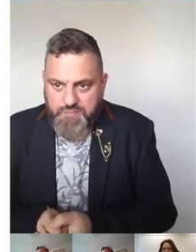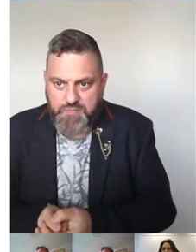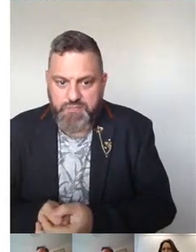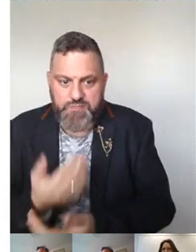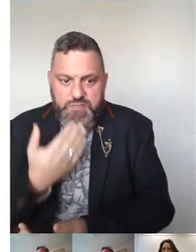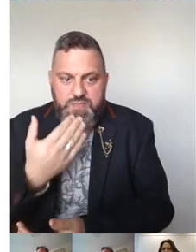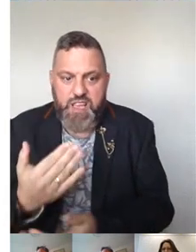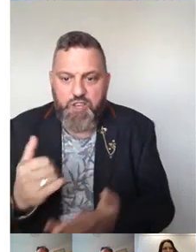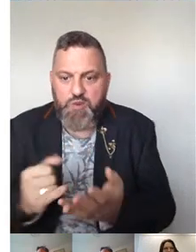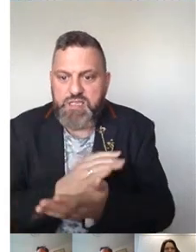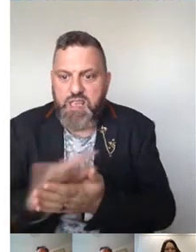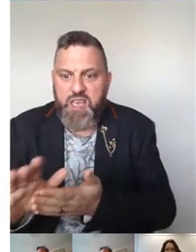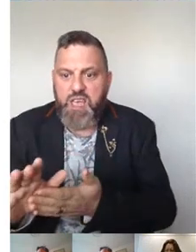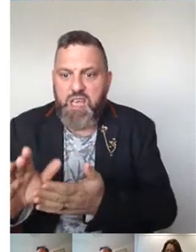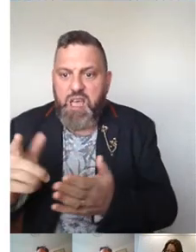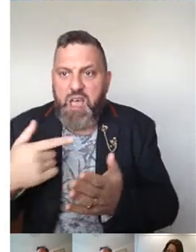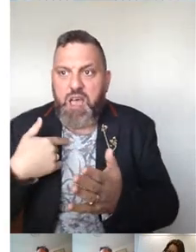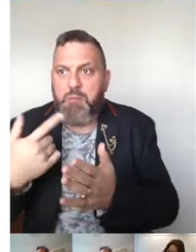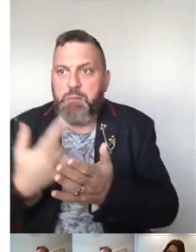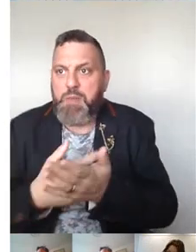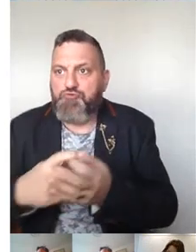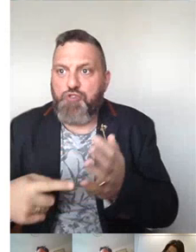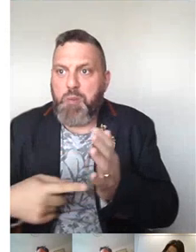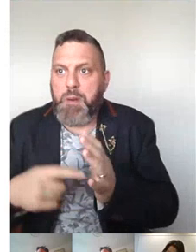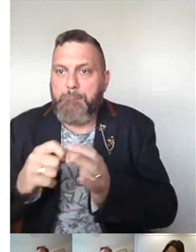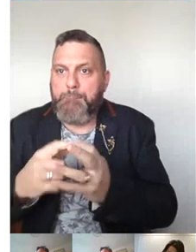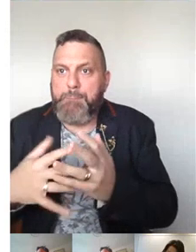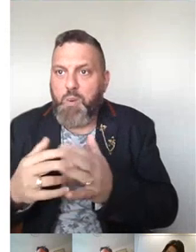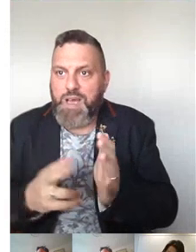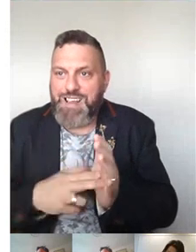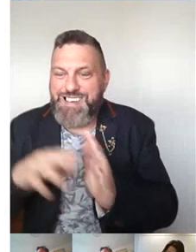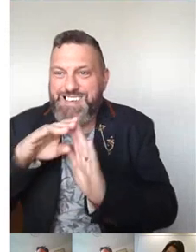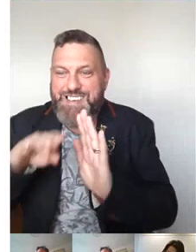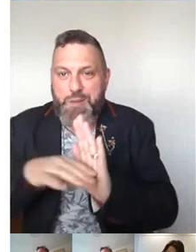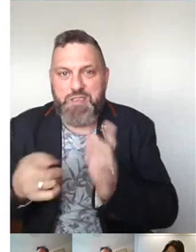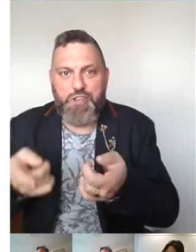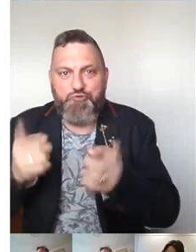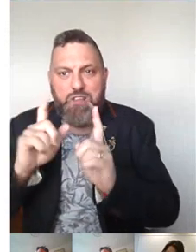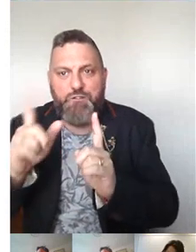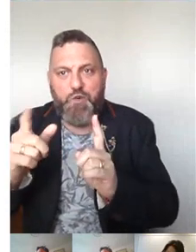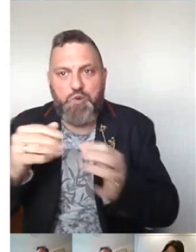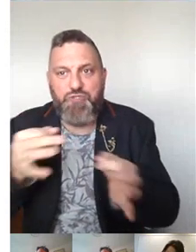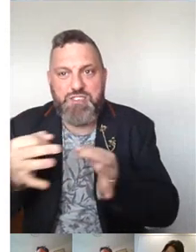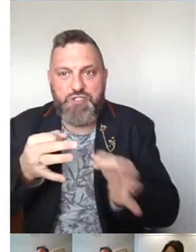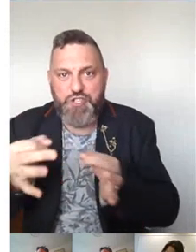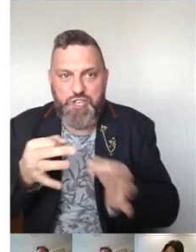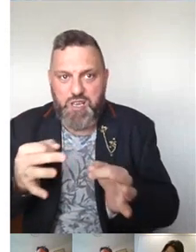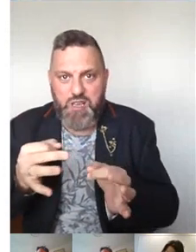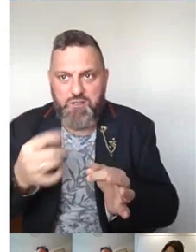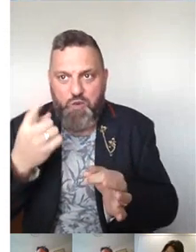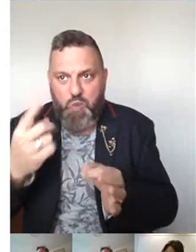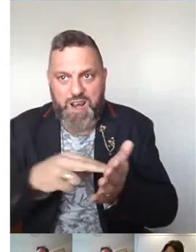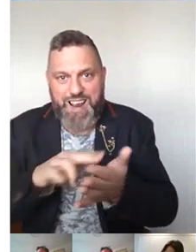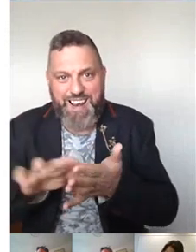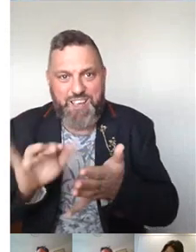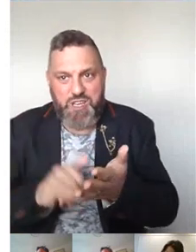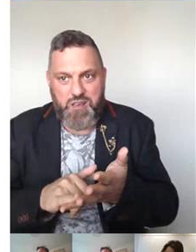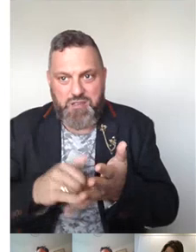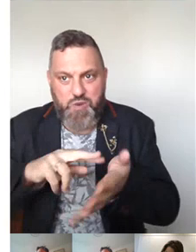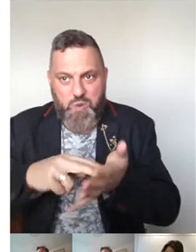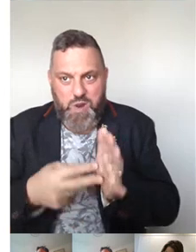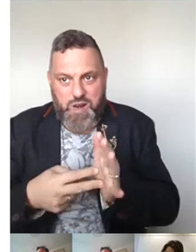Thank you, Sarah. Good morning, everybody. My name is Robert Bowen. I am the Deputy Director of Strategy at one of the NHS